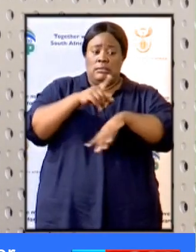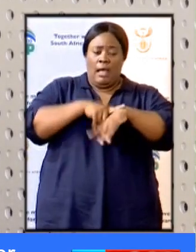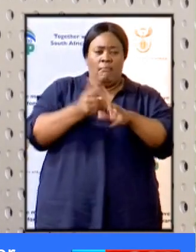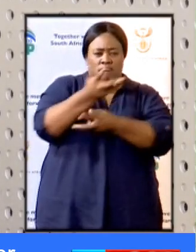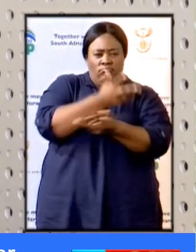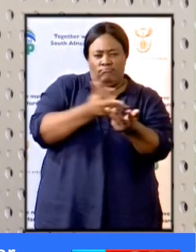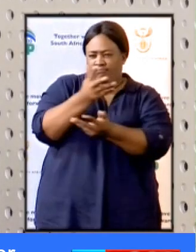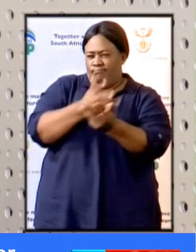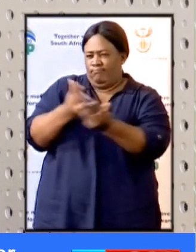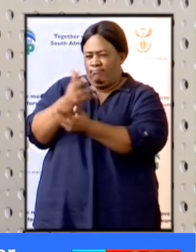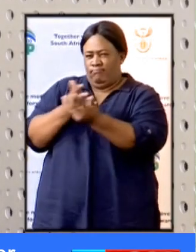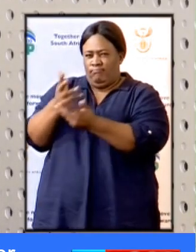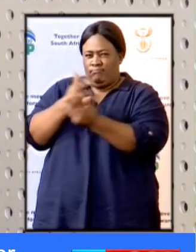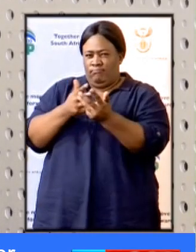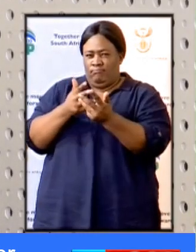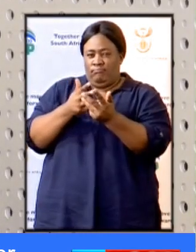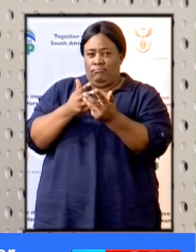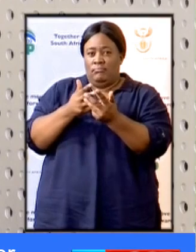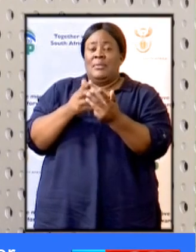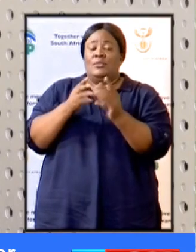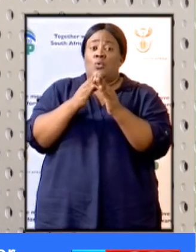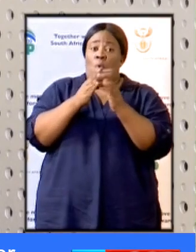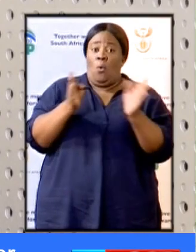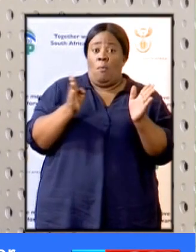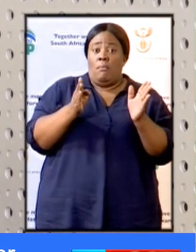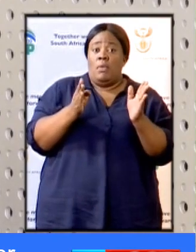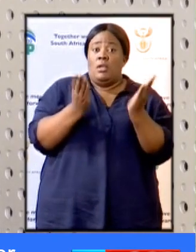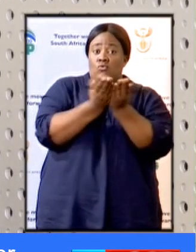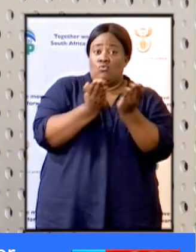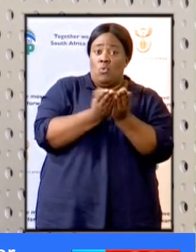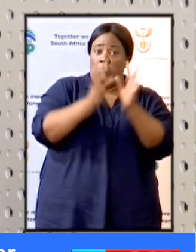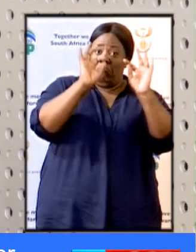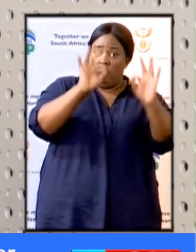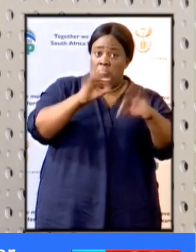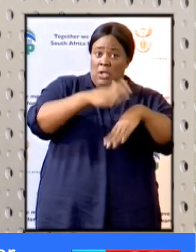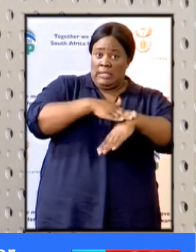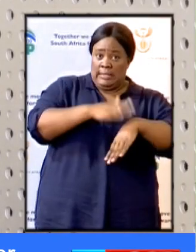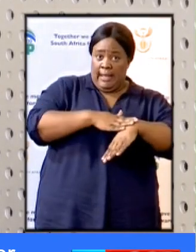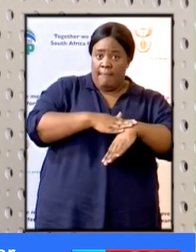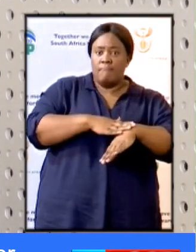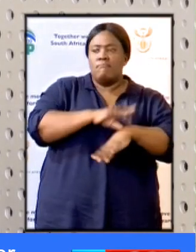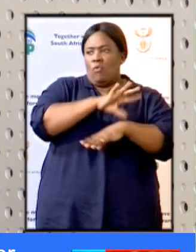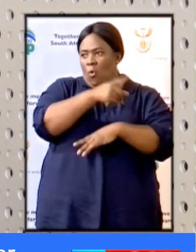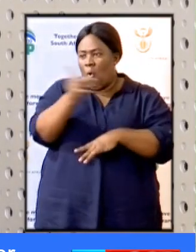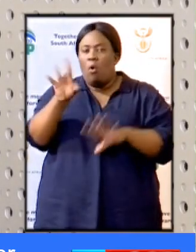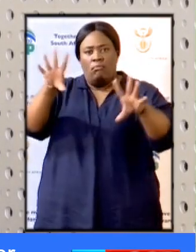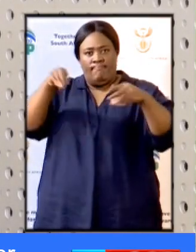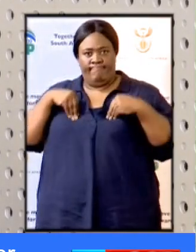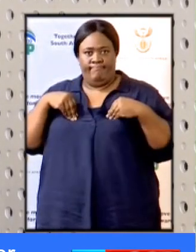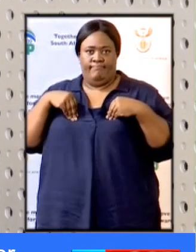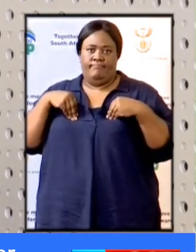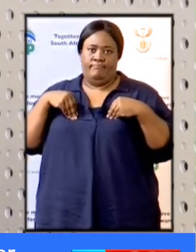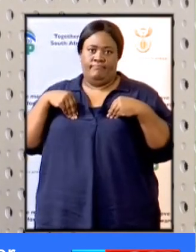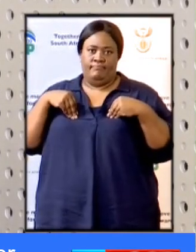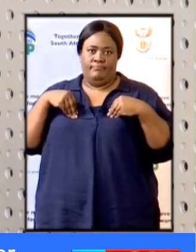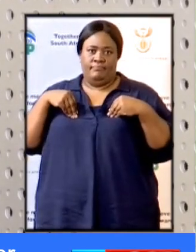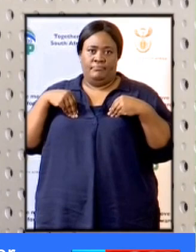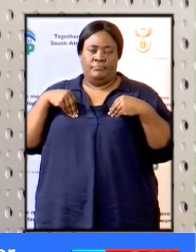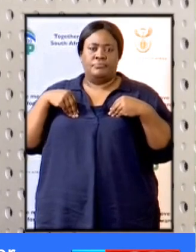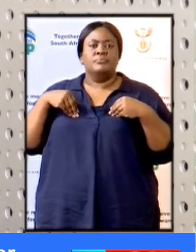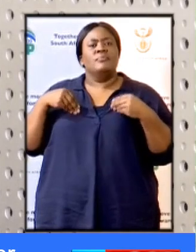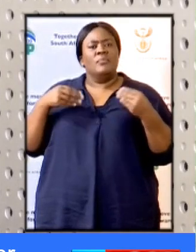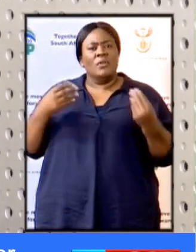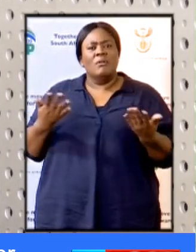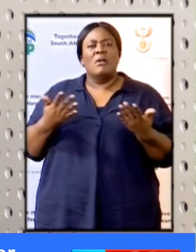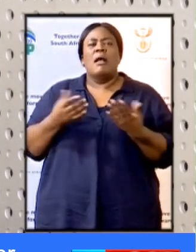opening schools at the right time was accepted once all conditions were met. There were a number